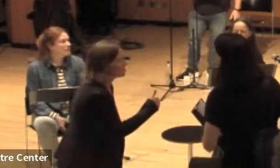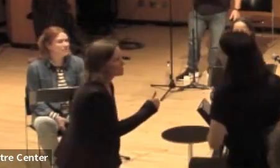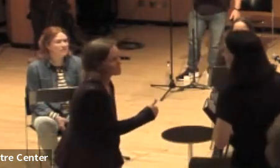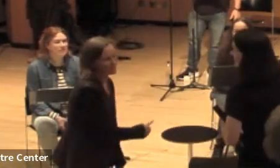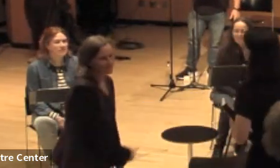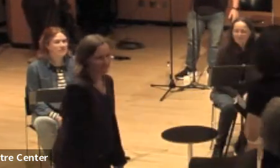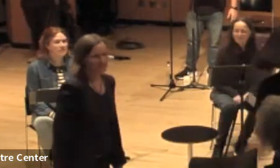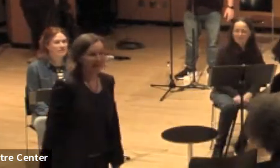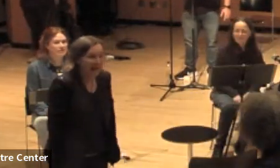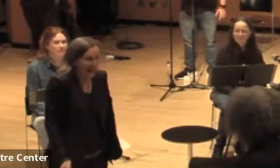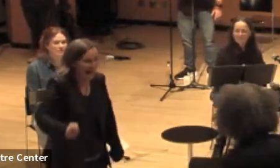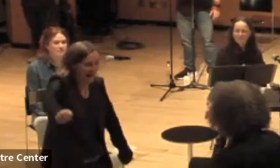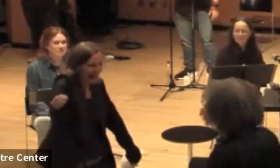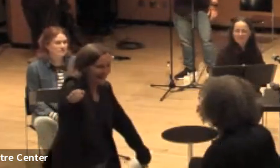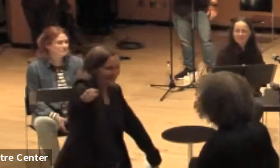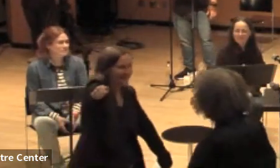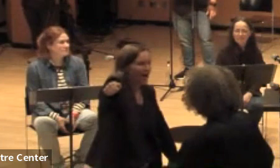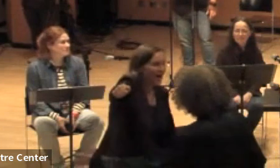genius